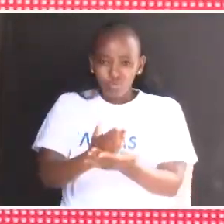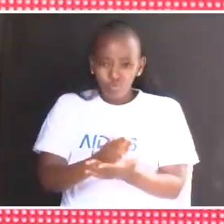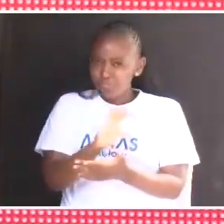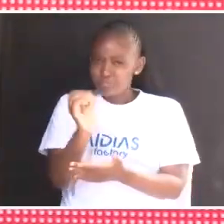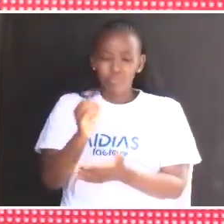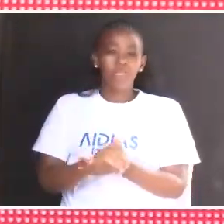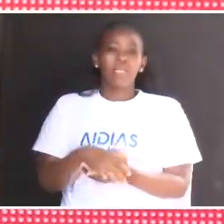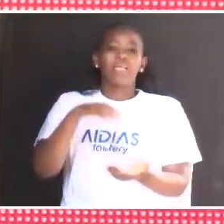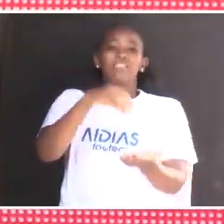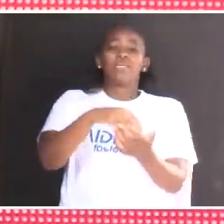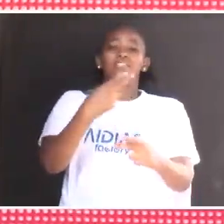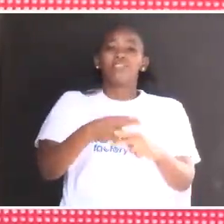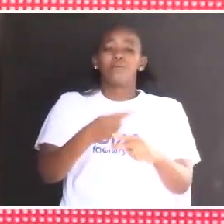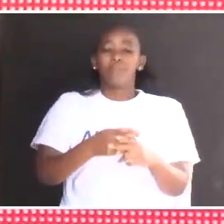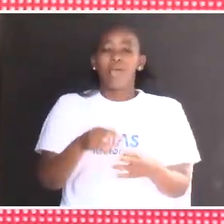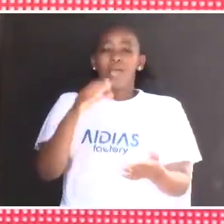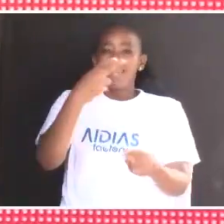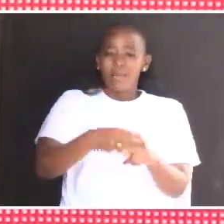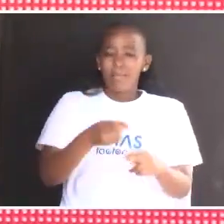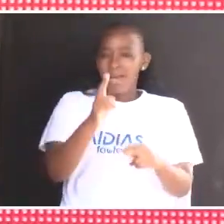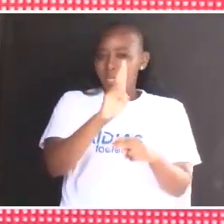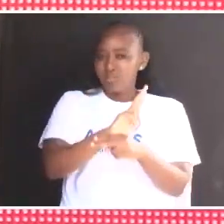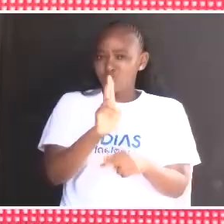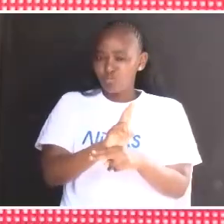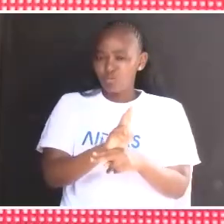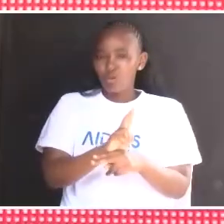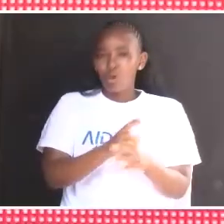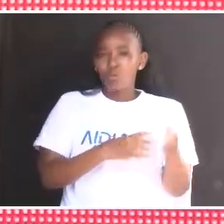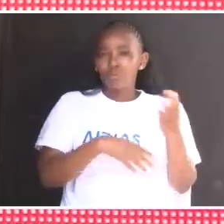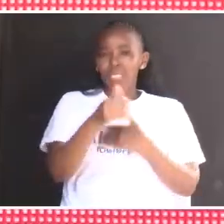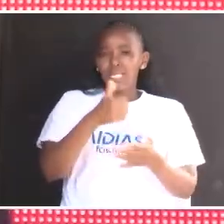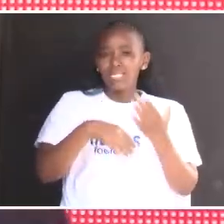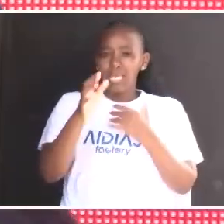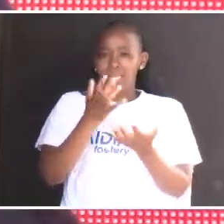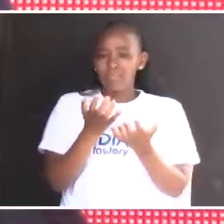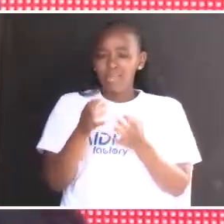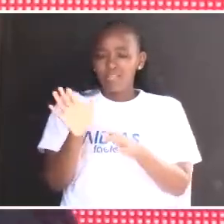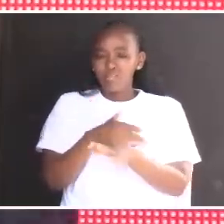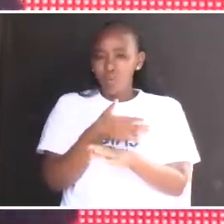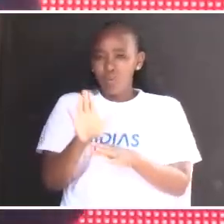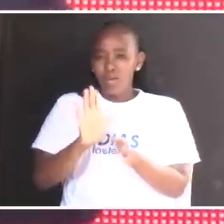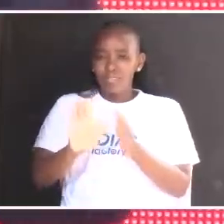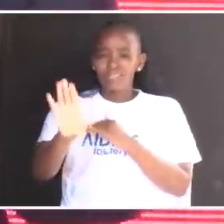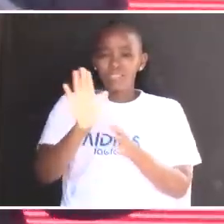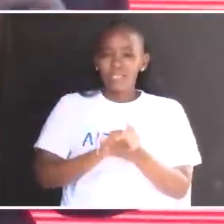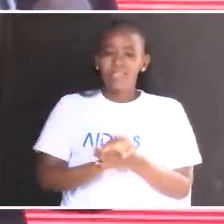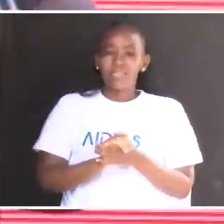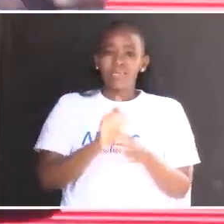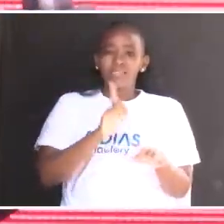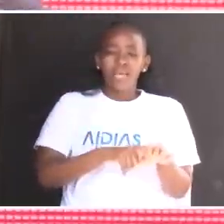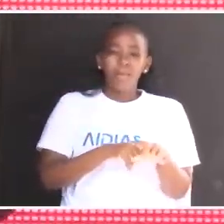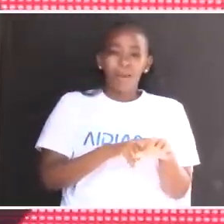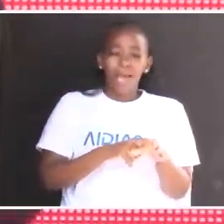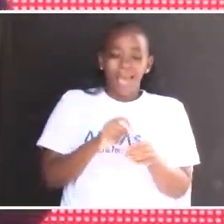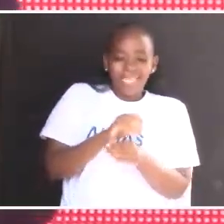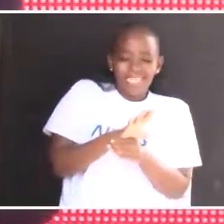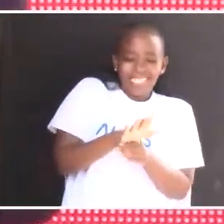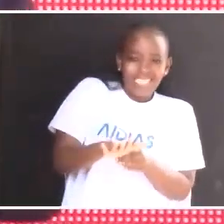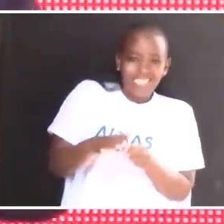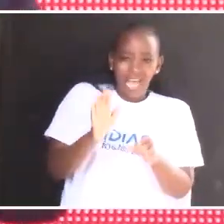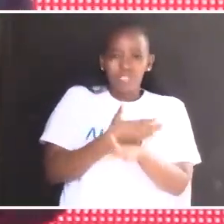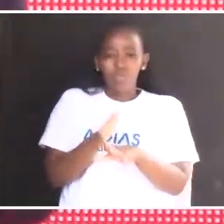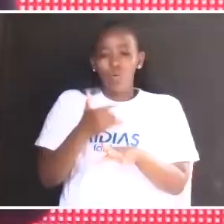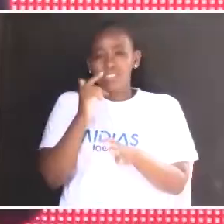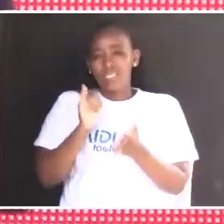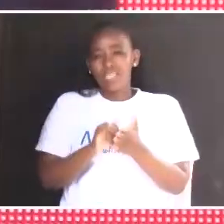stage name. Ni jina anatumia kuuza usanii wake. So akitoa ngoma, aseme hii ngoma imetolewa ama andike